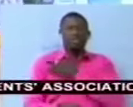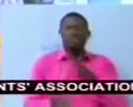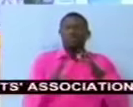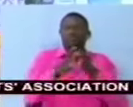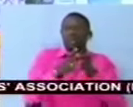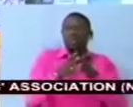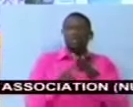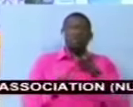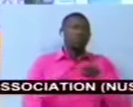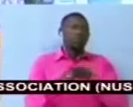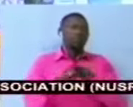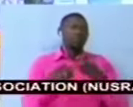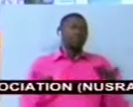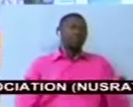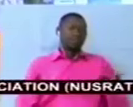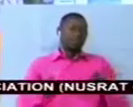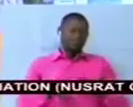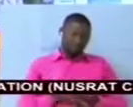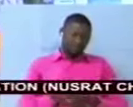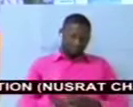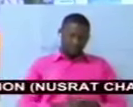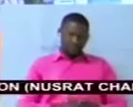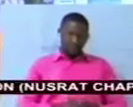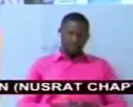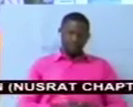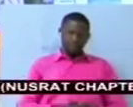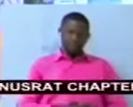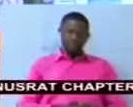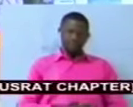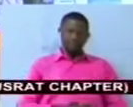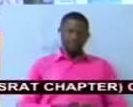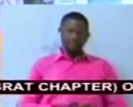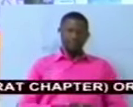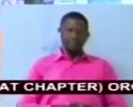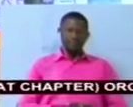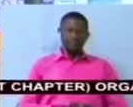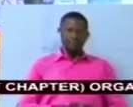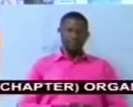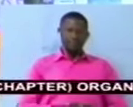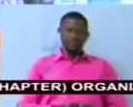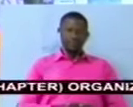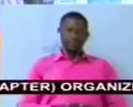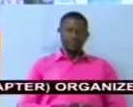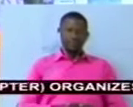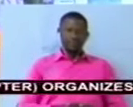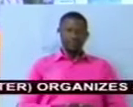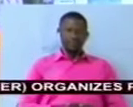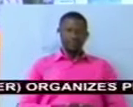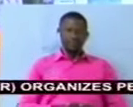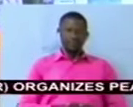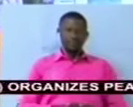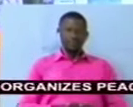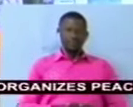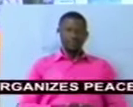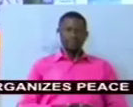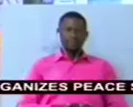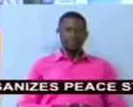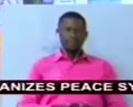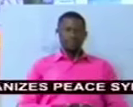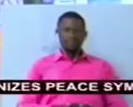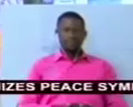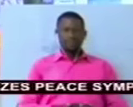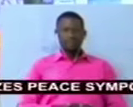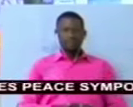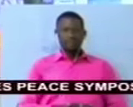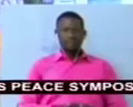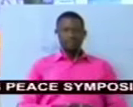gal la kep ko xamne do mi rew mi nga bo gisee dara lo xamne mu ko mu ngey xew sa gox te warut nga bolé ko surtout mu don